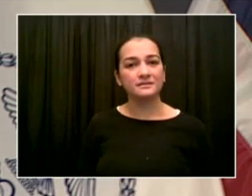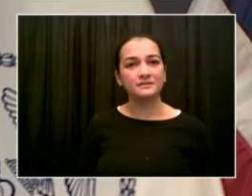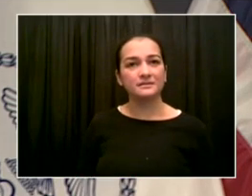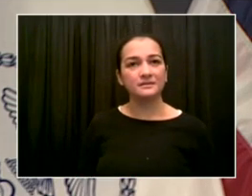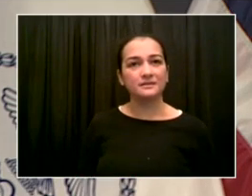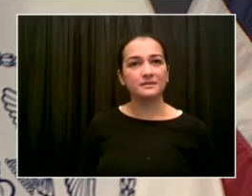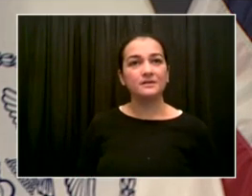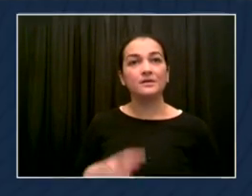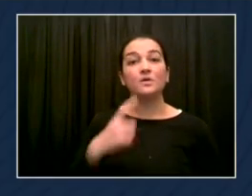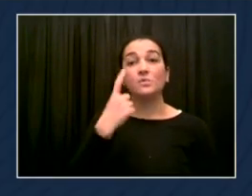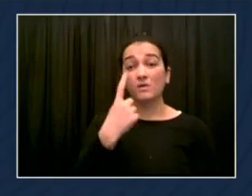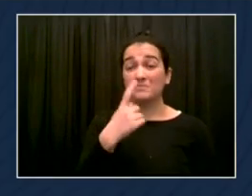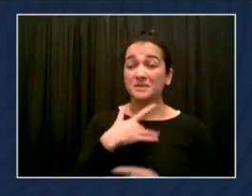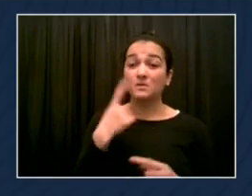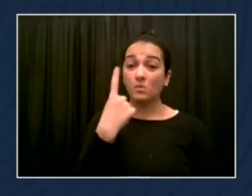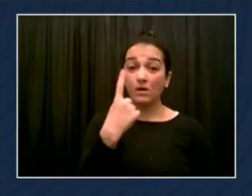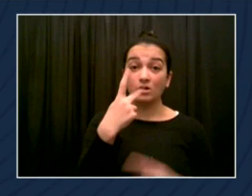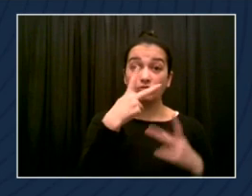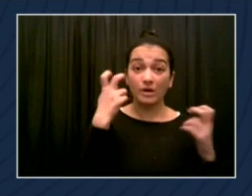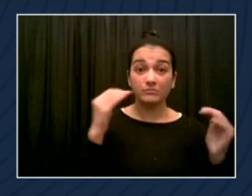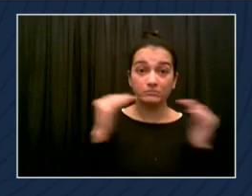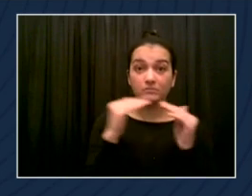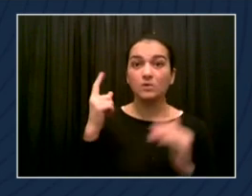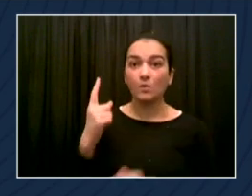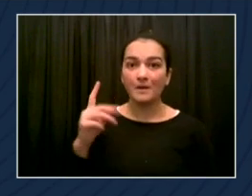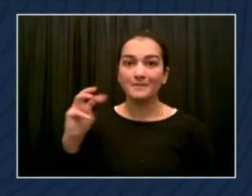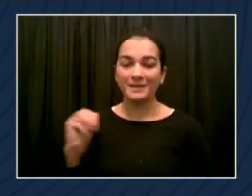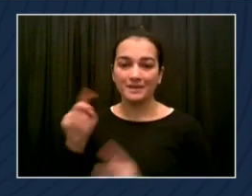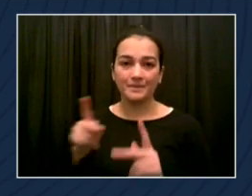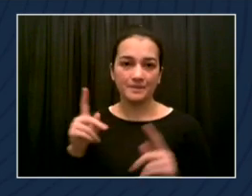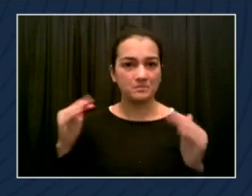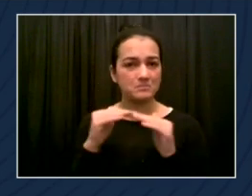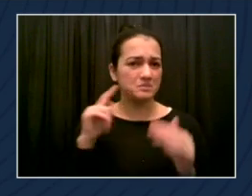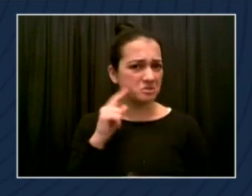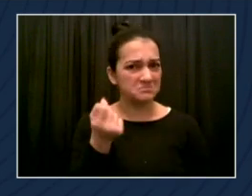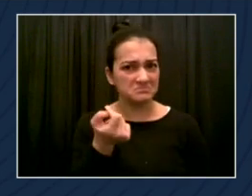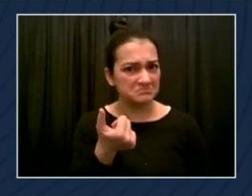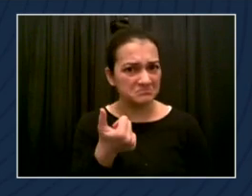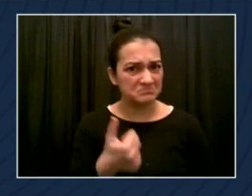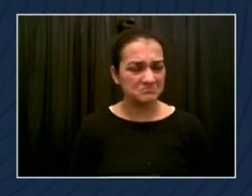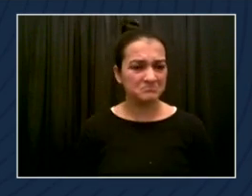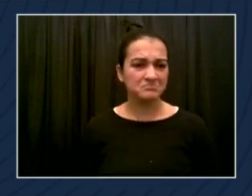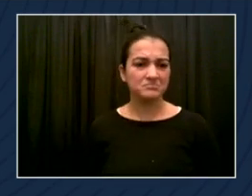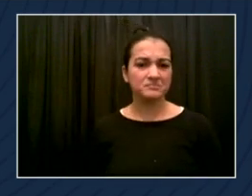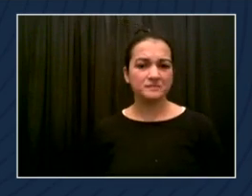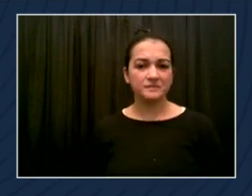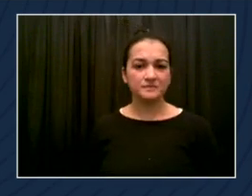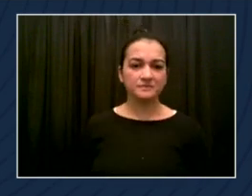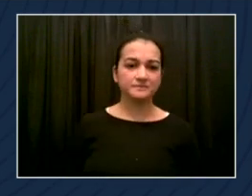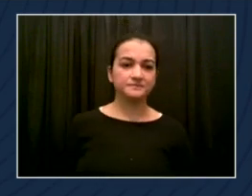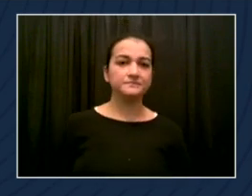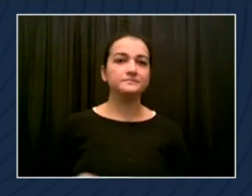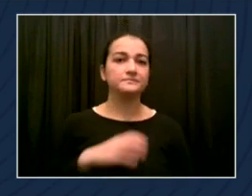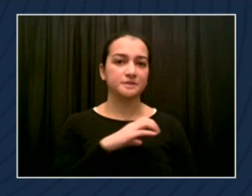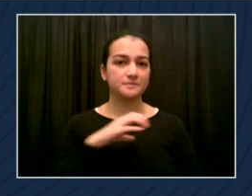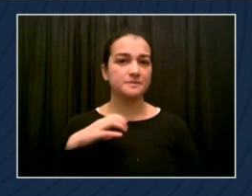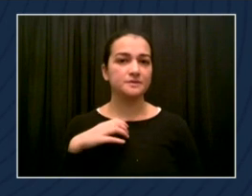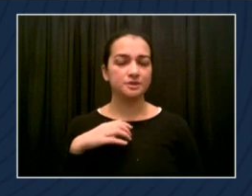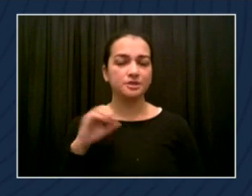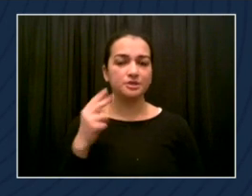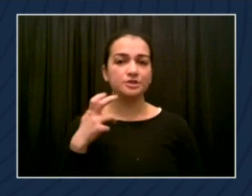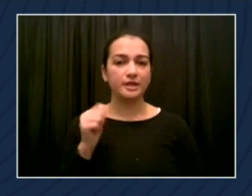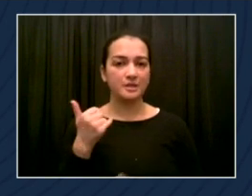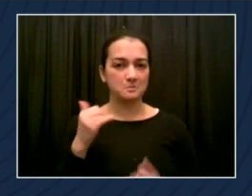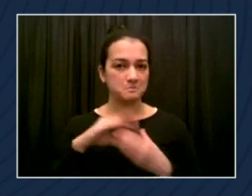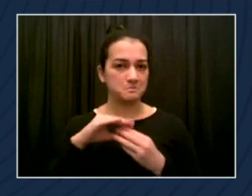I would just say regarding the incident this weekend, it is very early in that investigation. I know it's been reported that it's